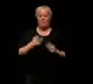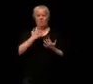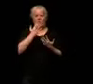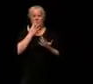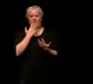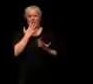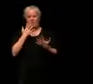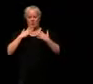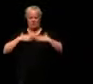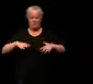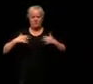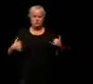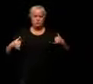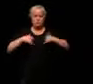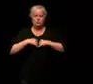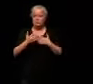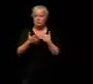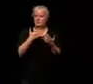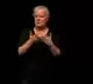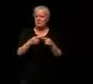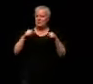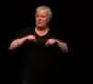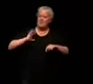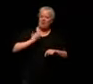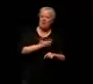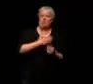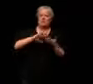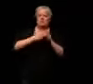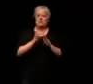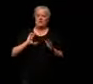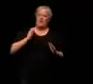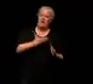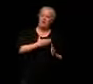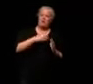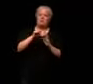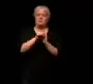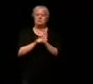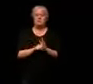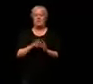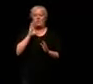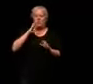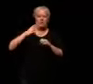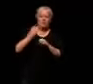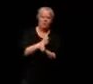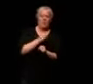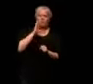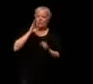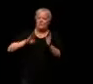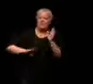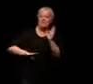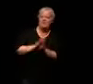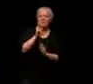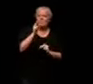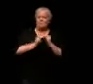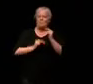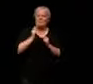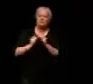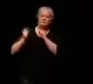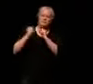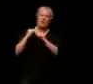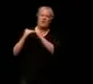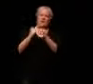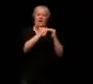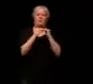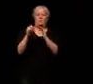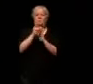state and our city. Let's win it. Let's control it. Let's develop it. And let's build a stronger, equitable state for the